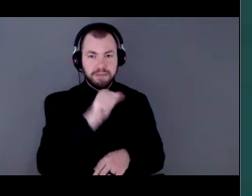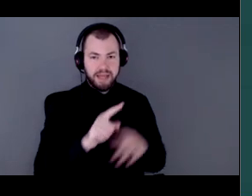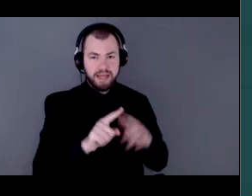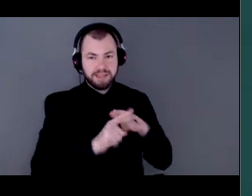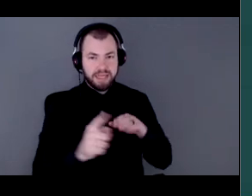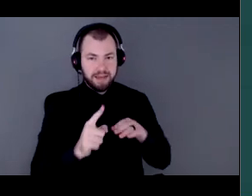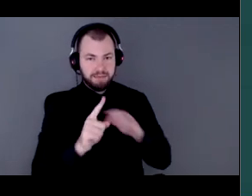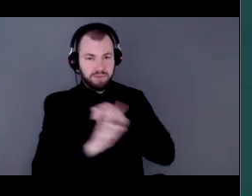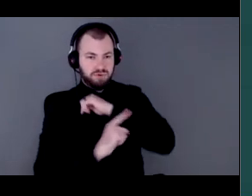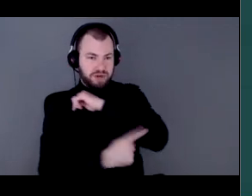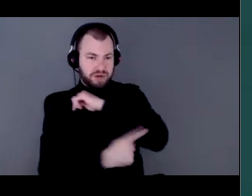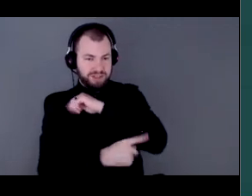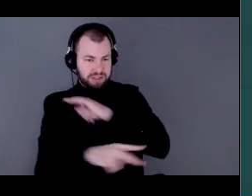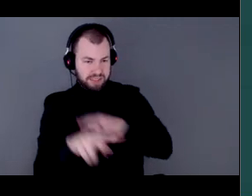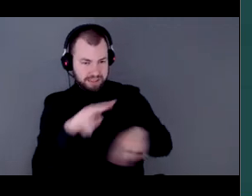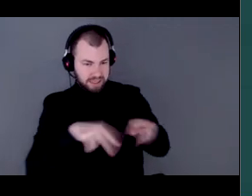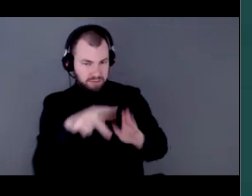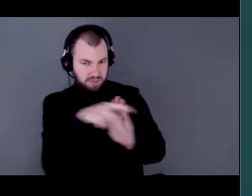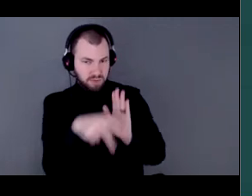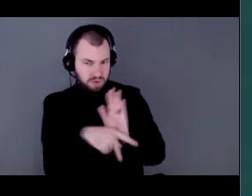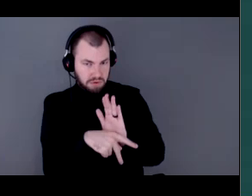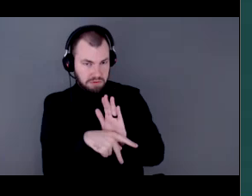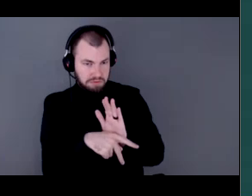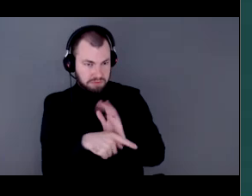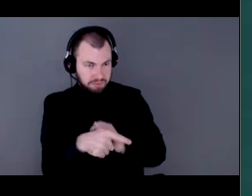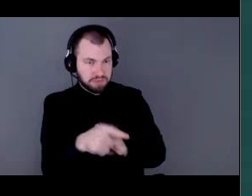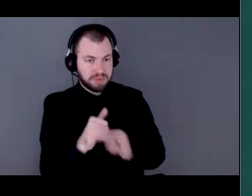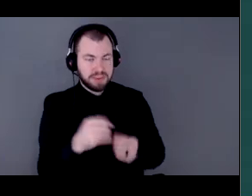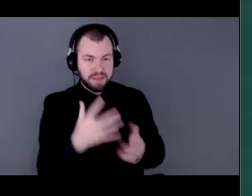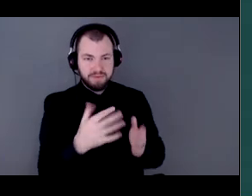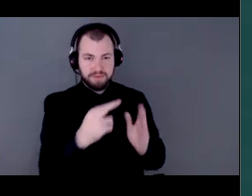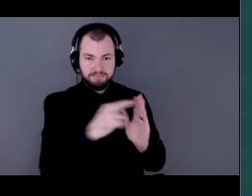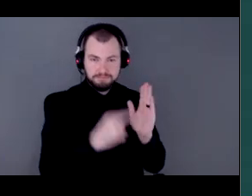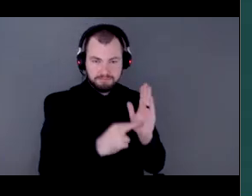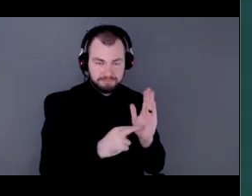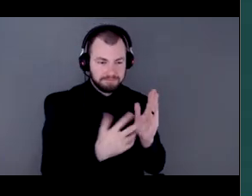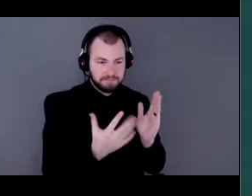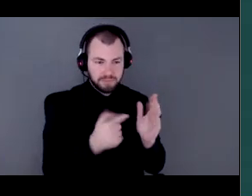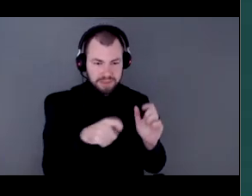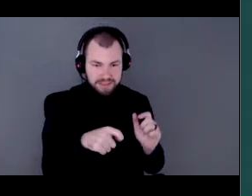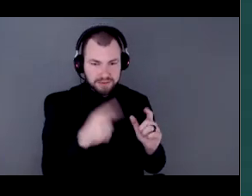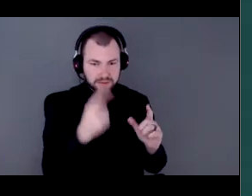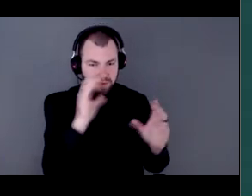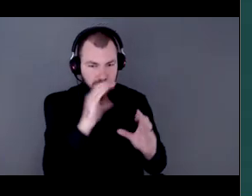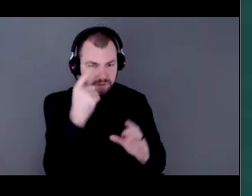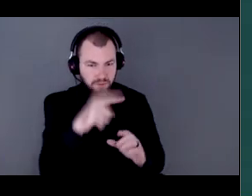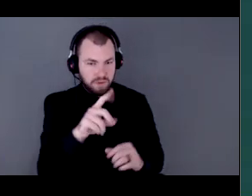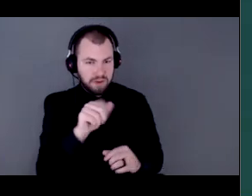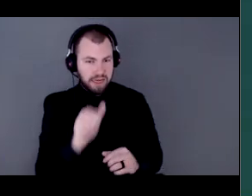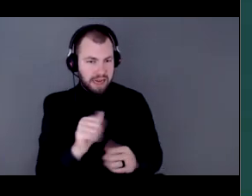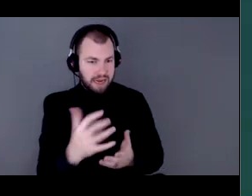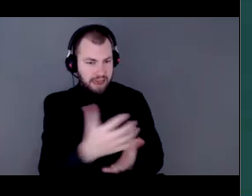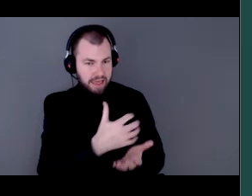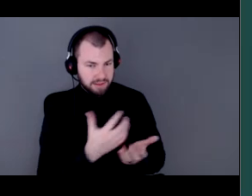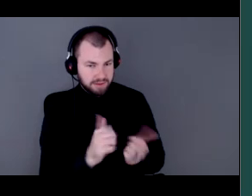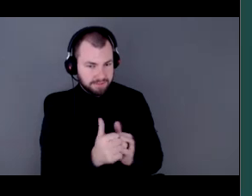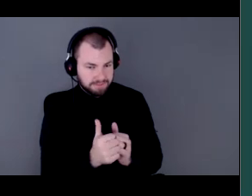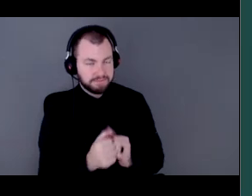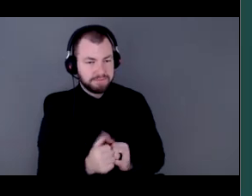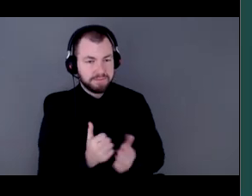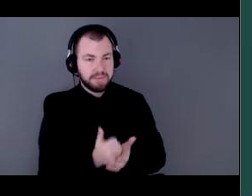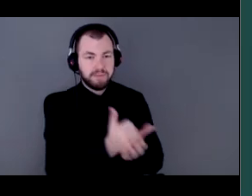Assessment Protocol that gives them all the guidelines that they need of what we're looking for in this data collection. And it helps them with site